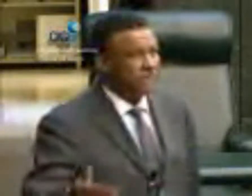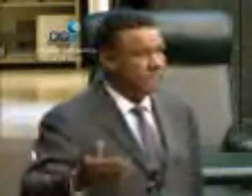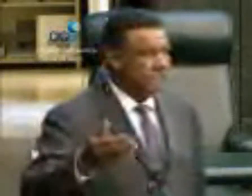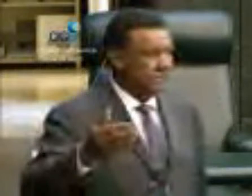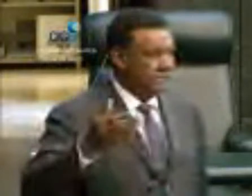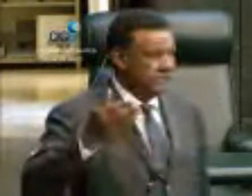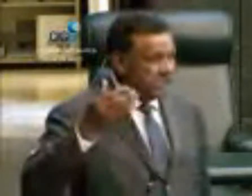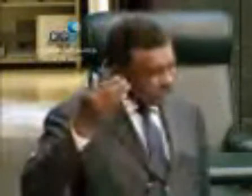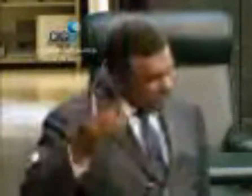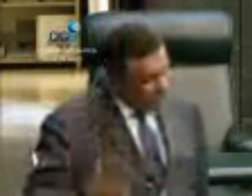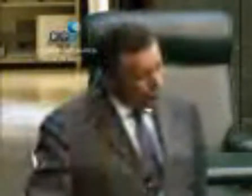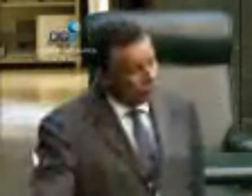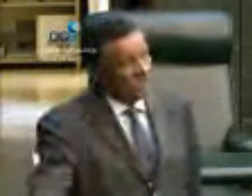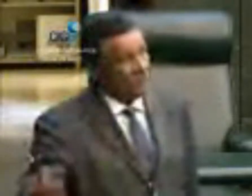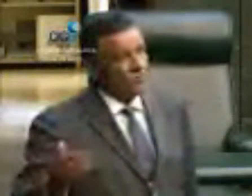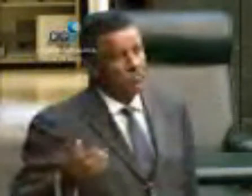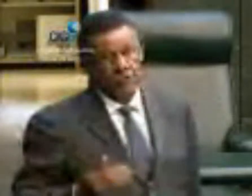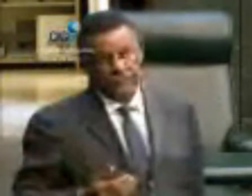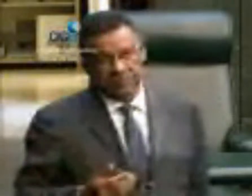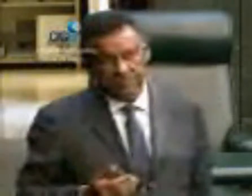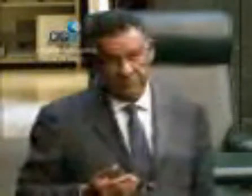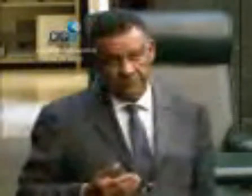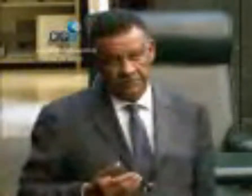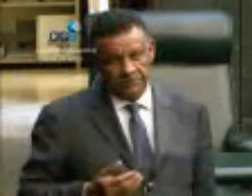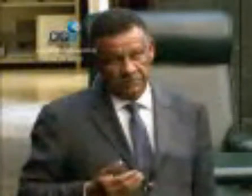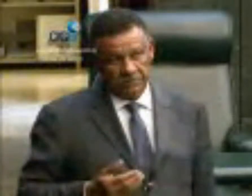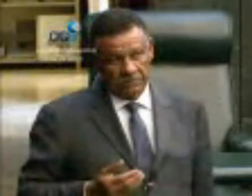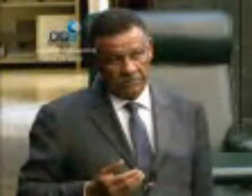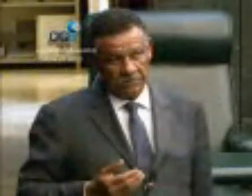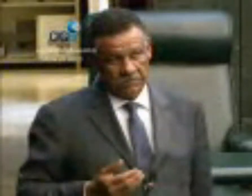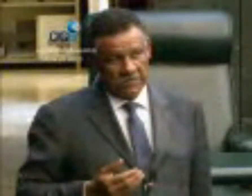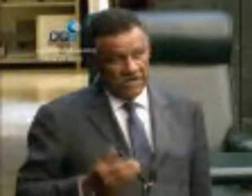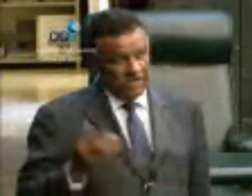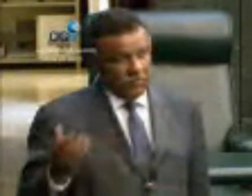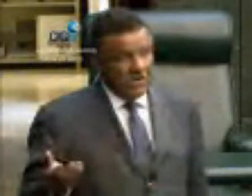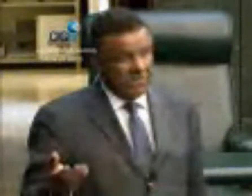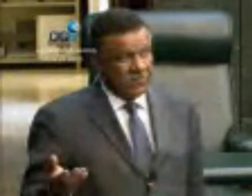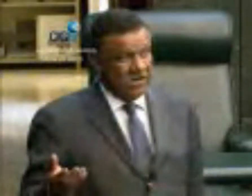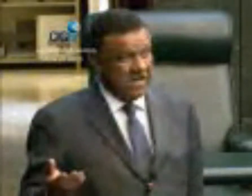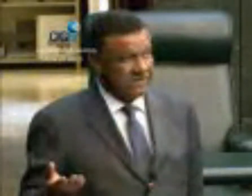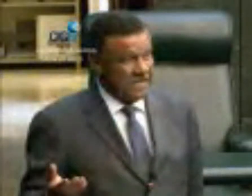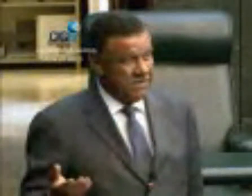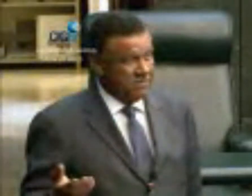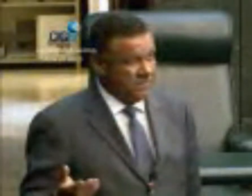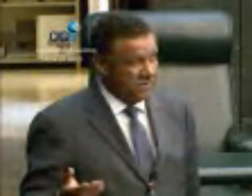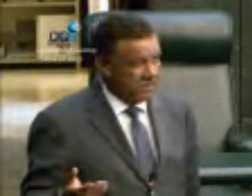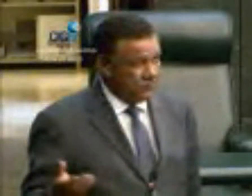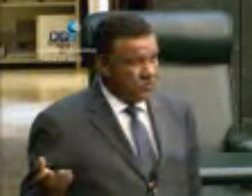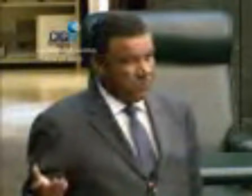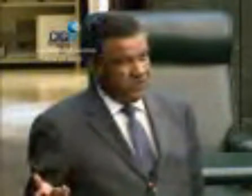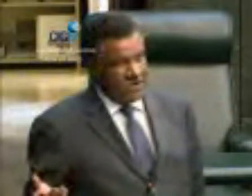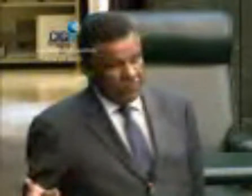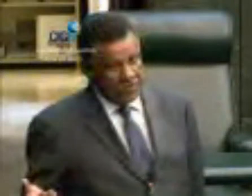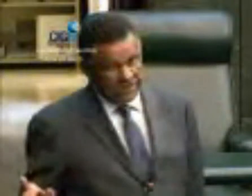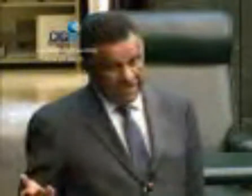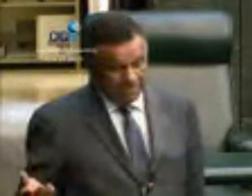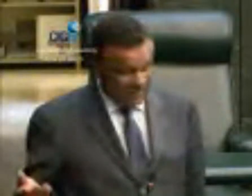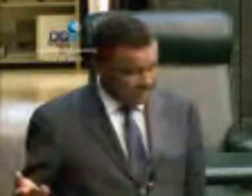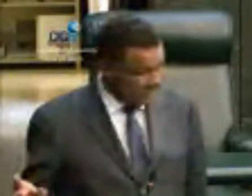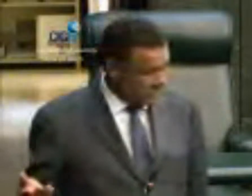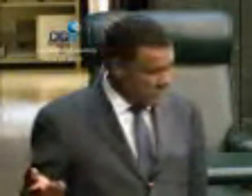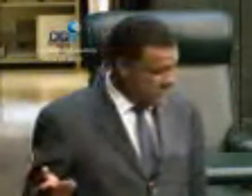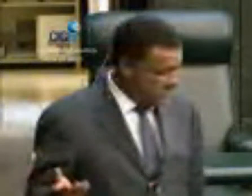ports. But I know what happened last time the Premier and I were in cabinet and we bought